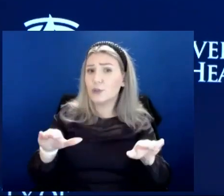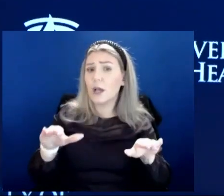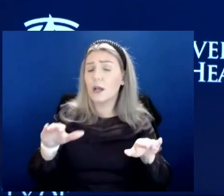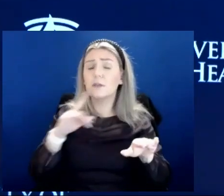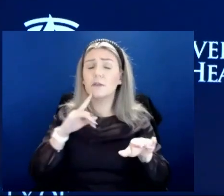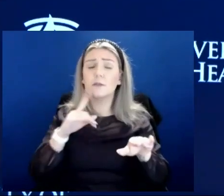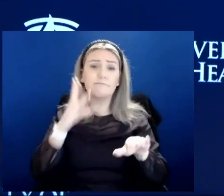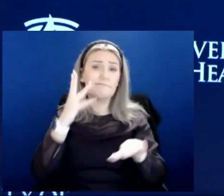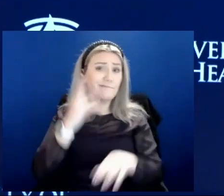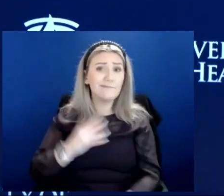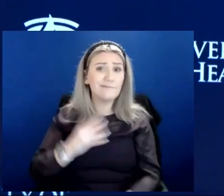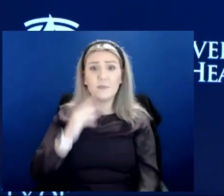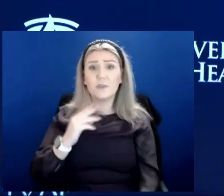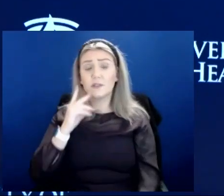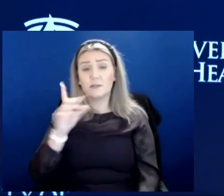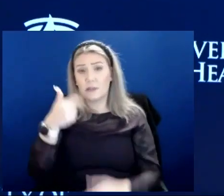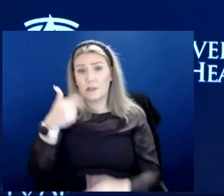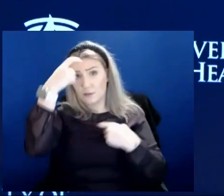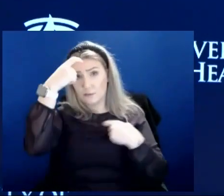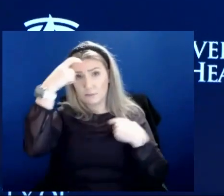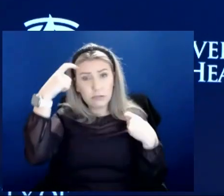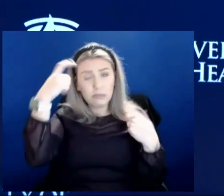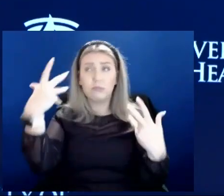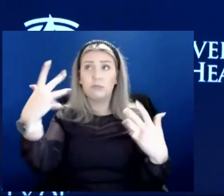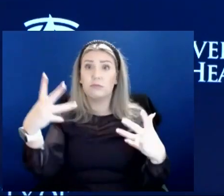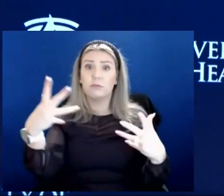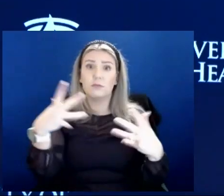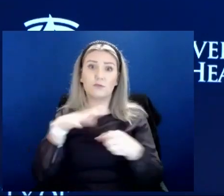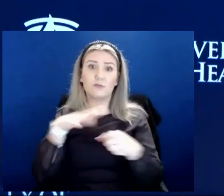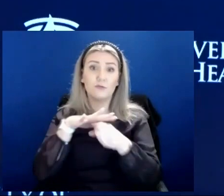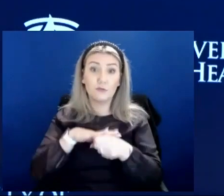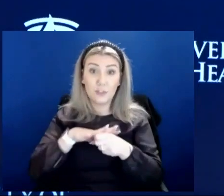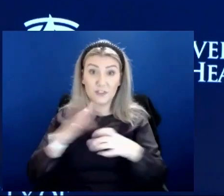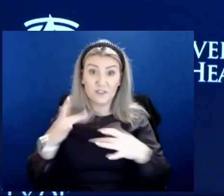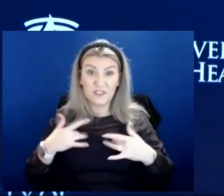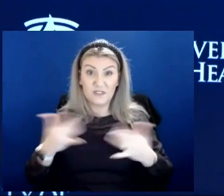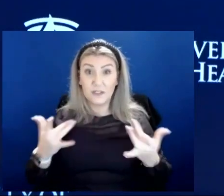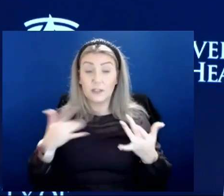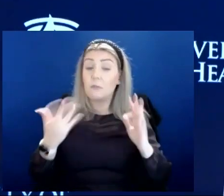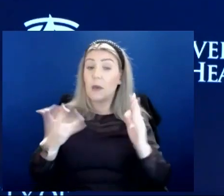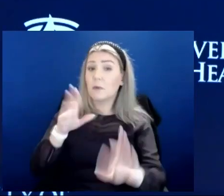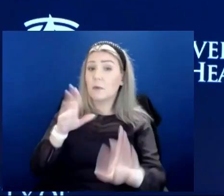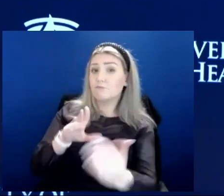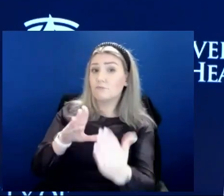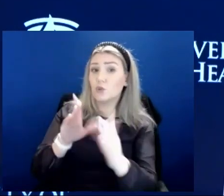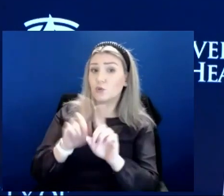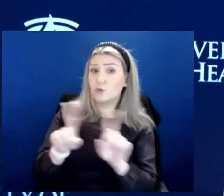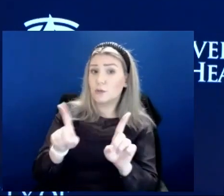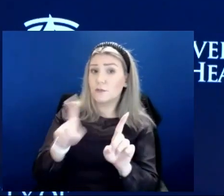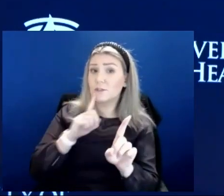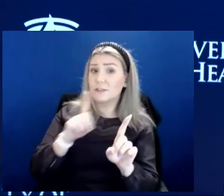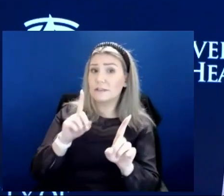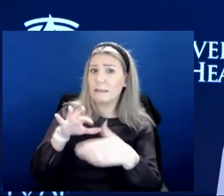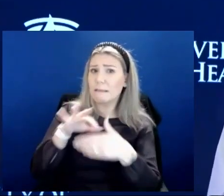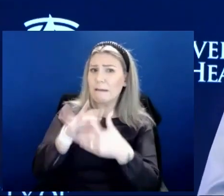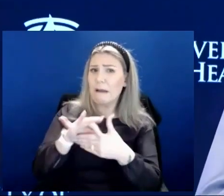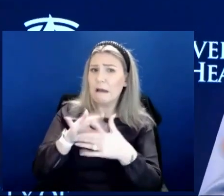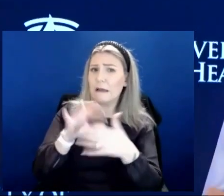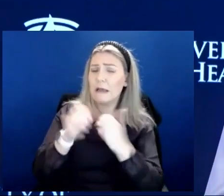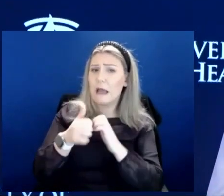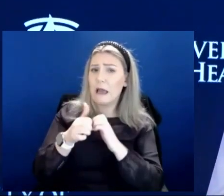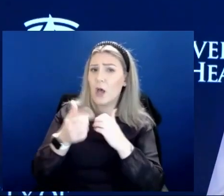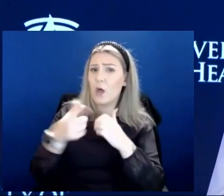of other traumatic or really stressful events, you might approach that differently in the context of those other events, in